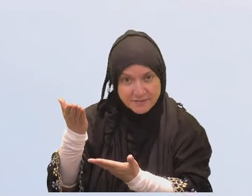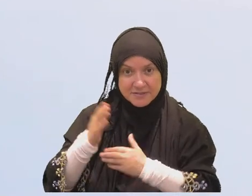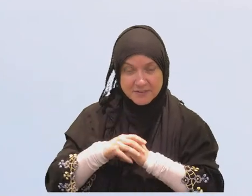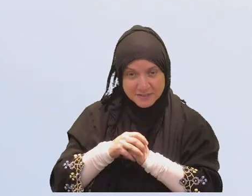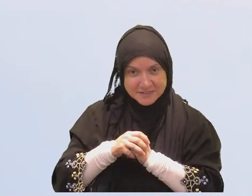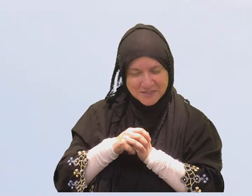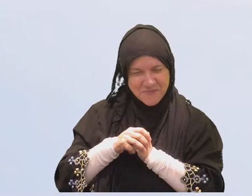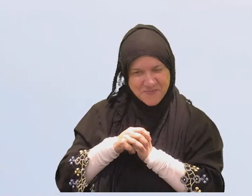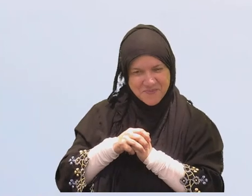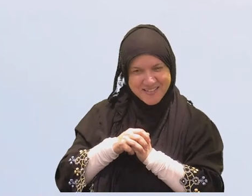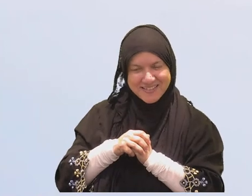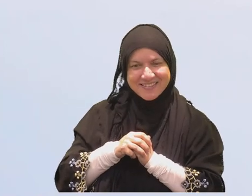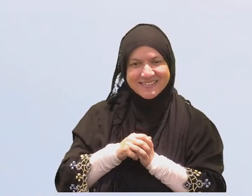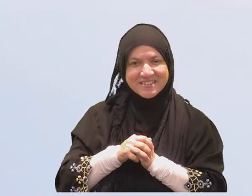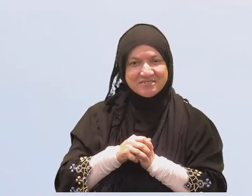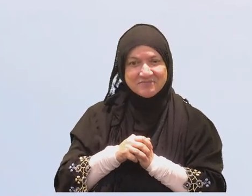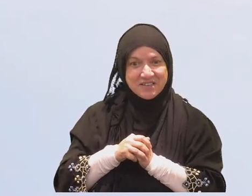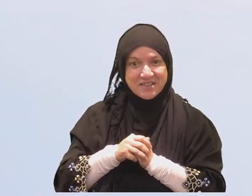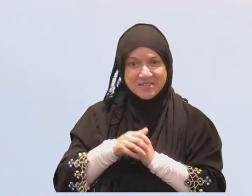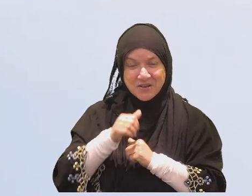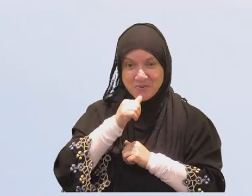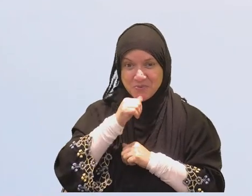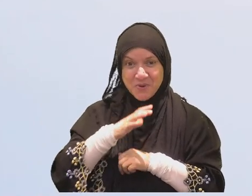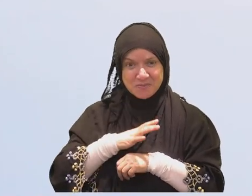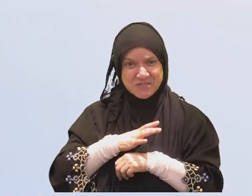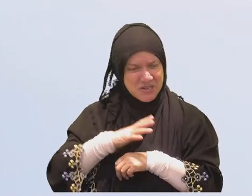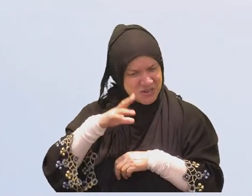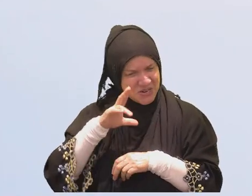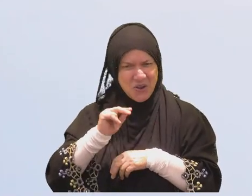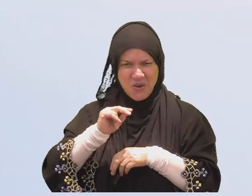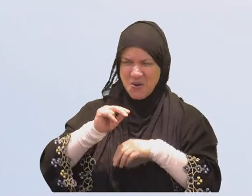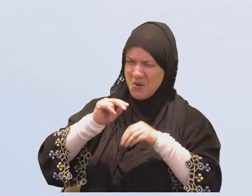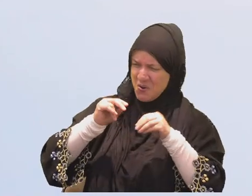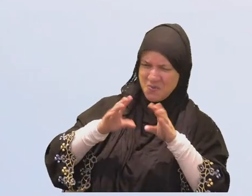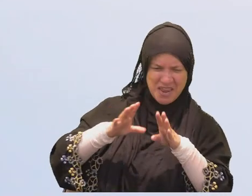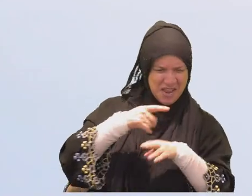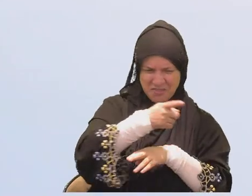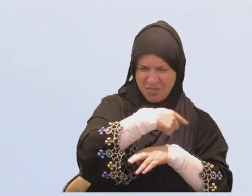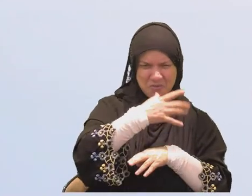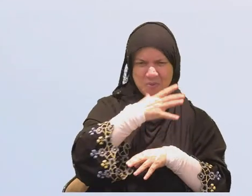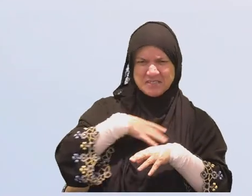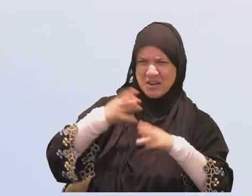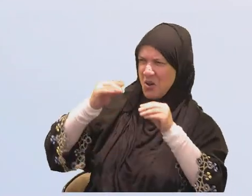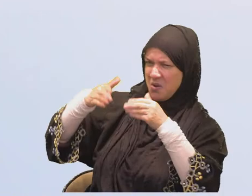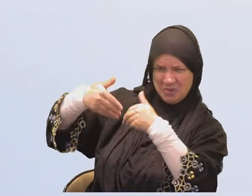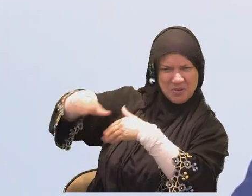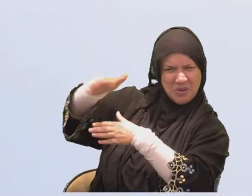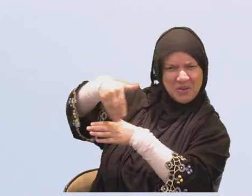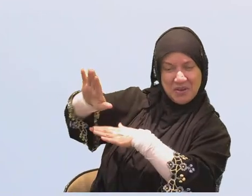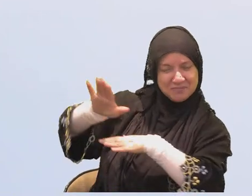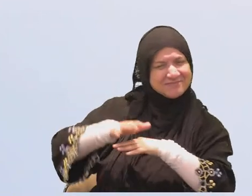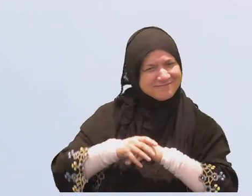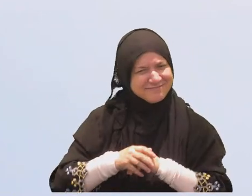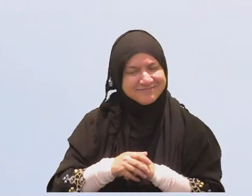will beat me up and throw me out if they found me in there. Brother, what are you doing in here?